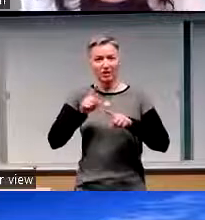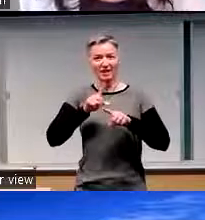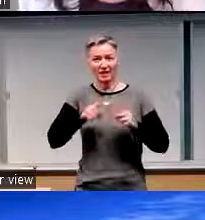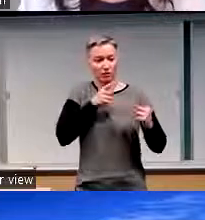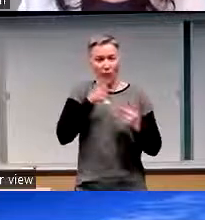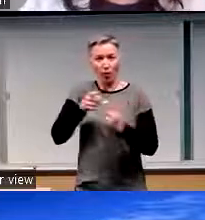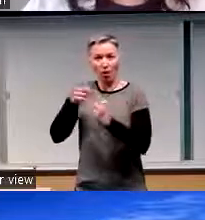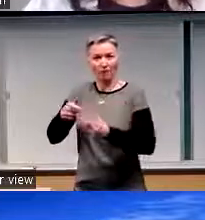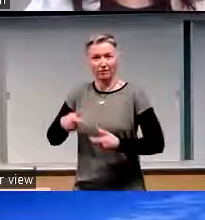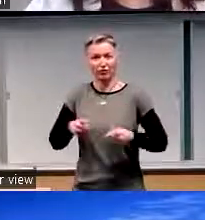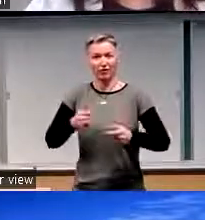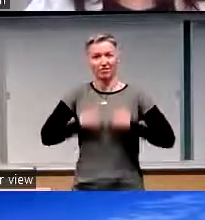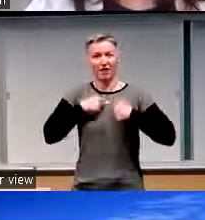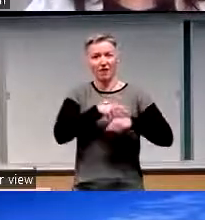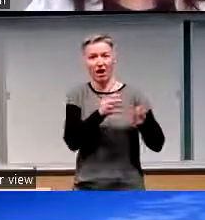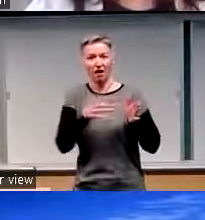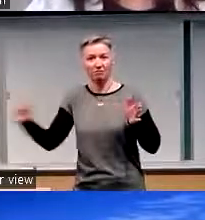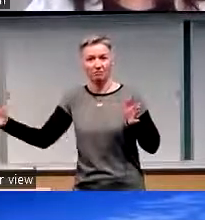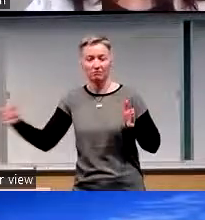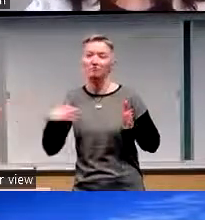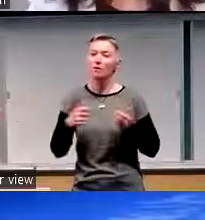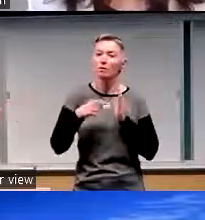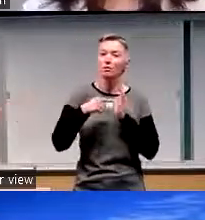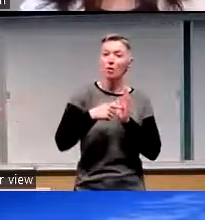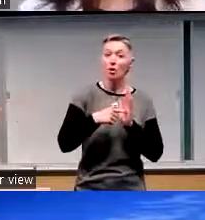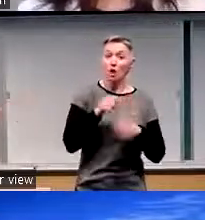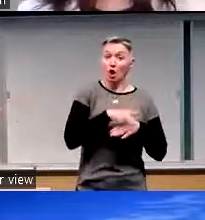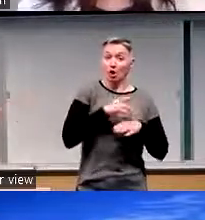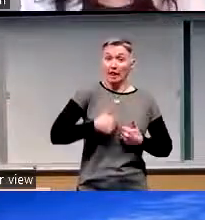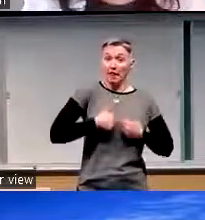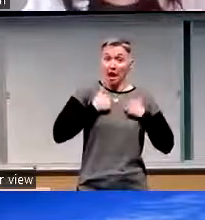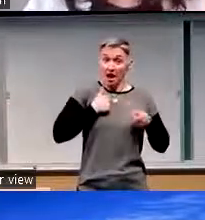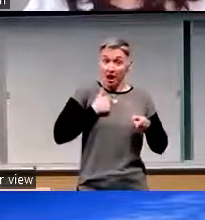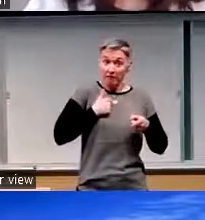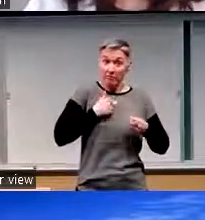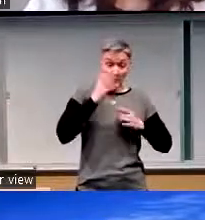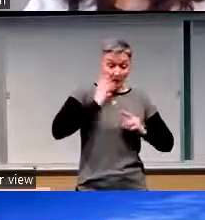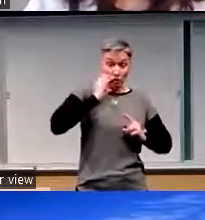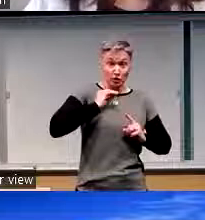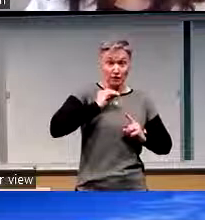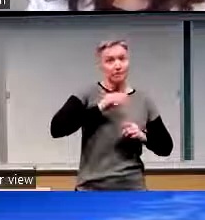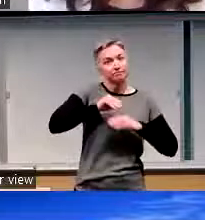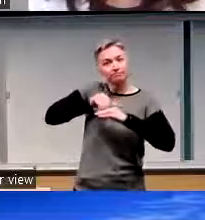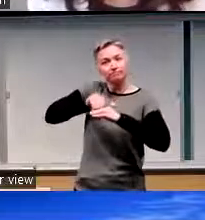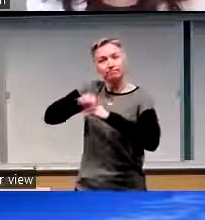ultimately showing how earlier life stages influence social connectedness in later life